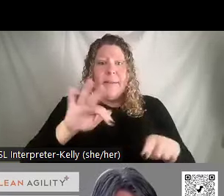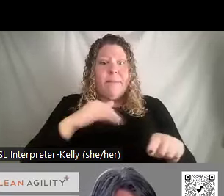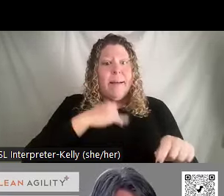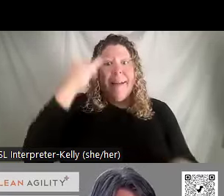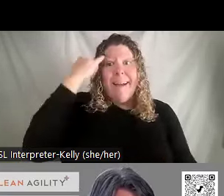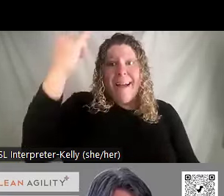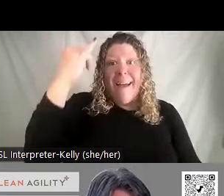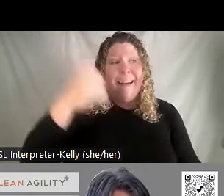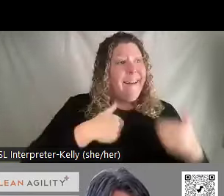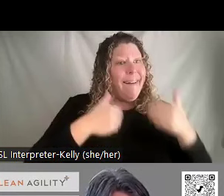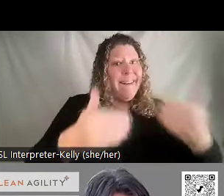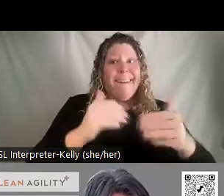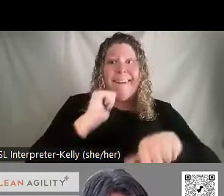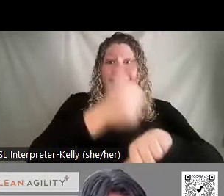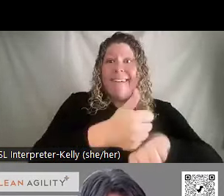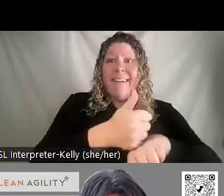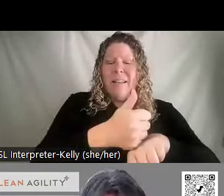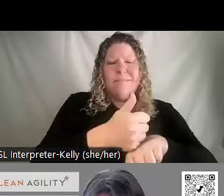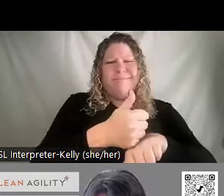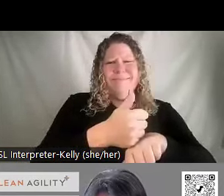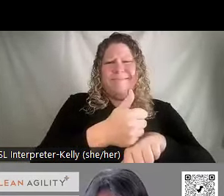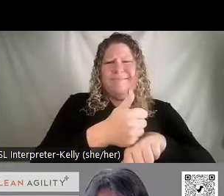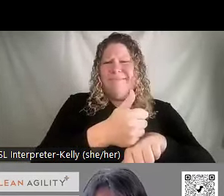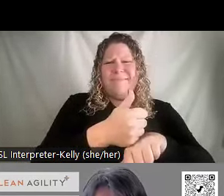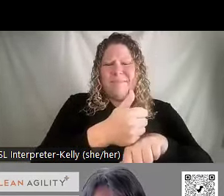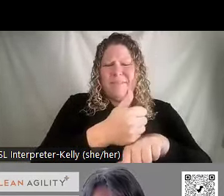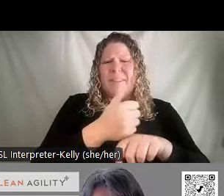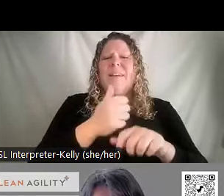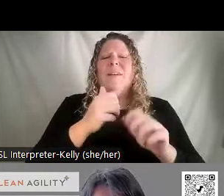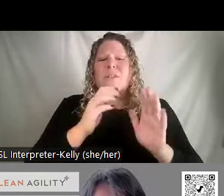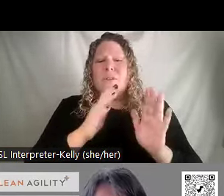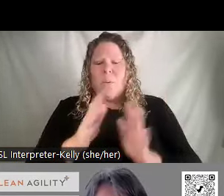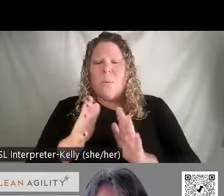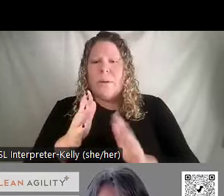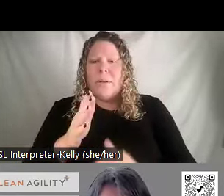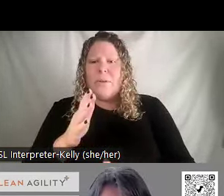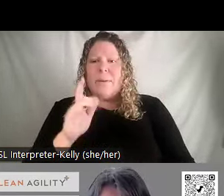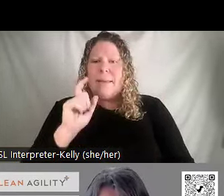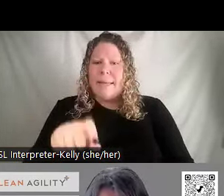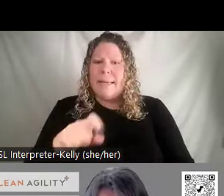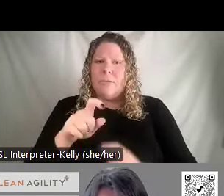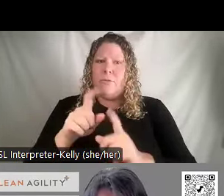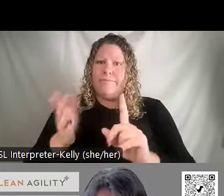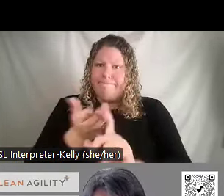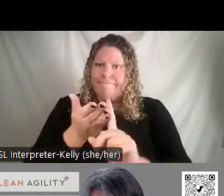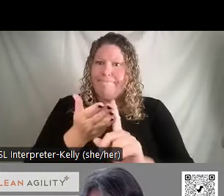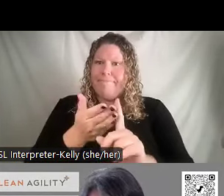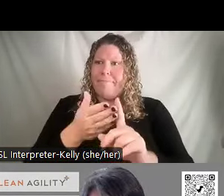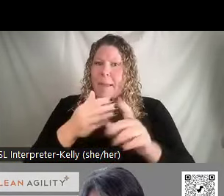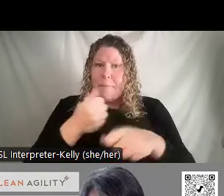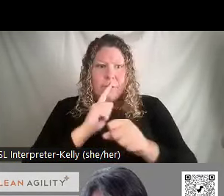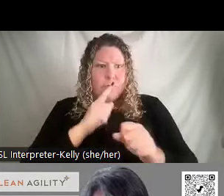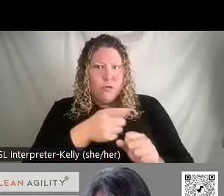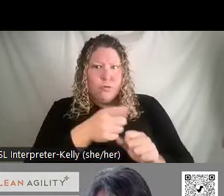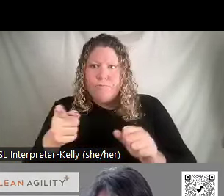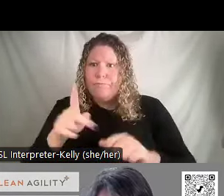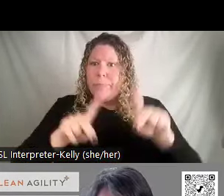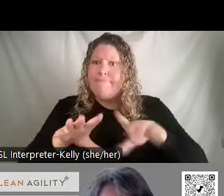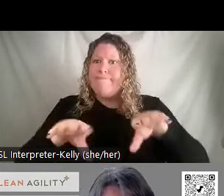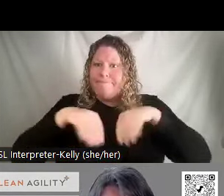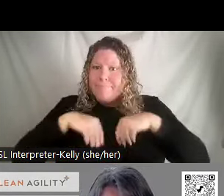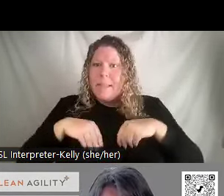you're going to be imposing it upon other people. So let's think about how can we create buy-in and make sure the ownership of the idea